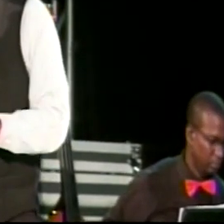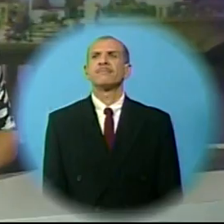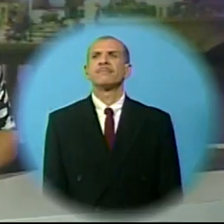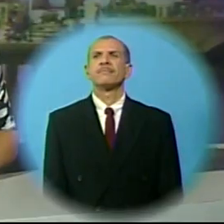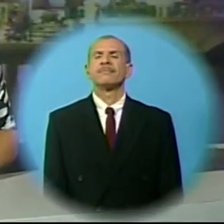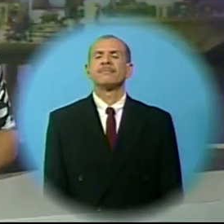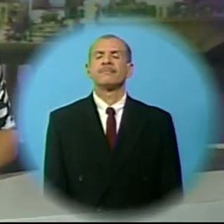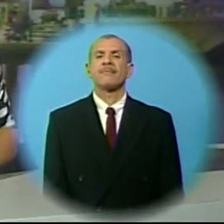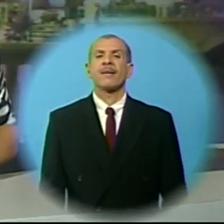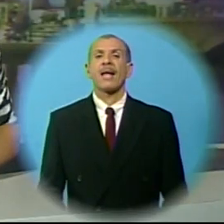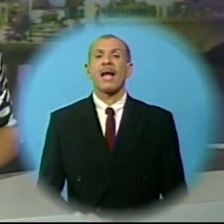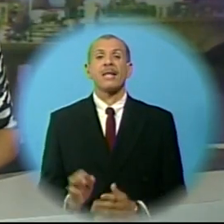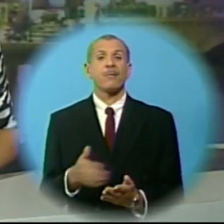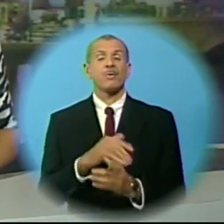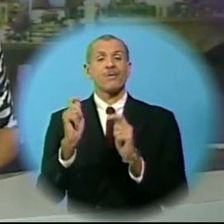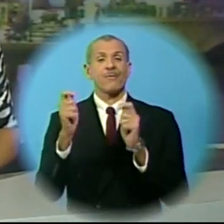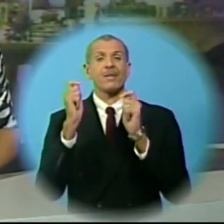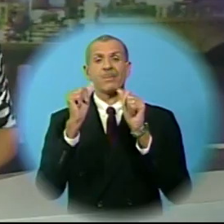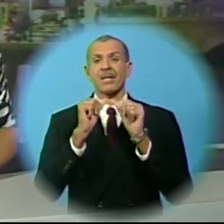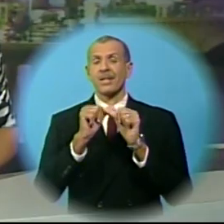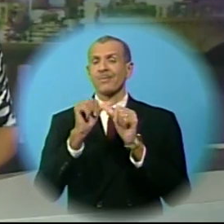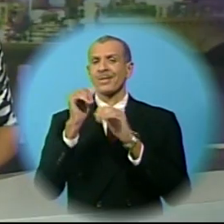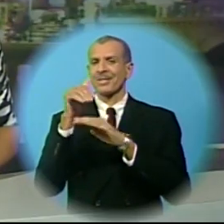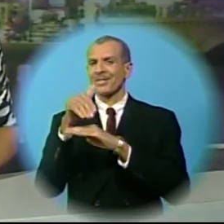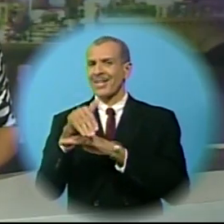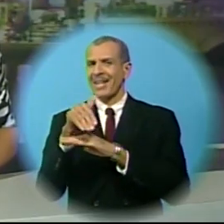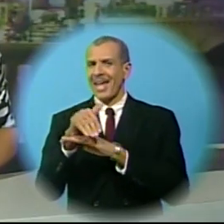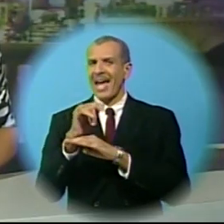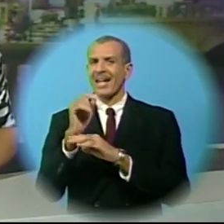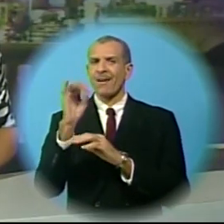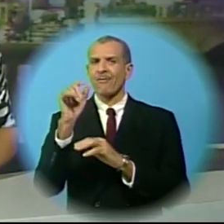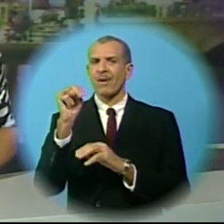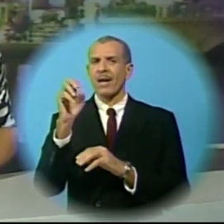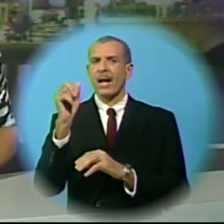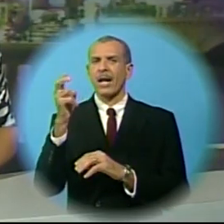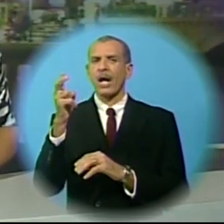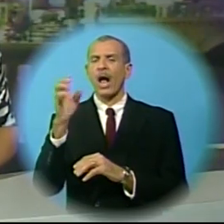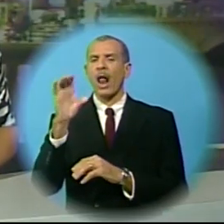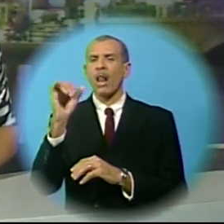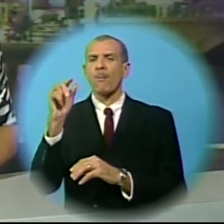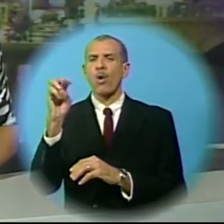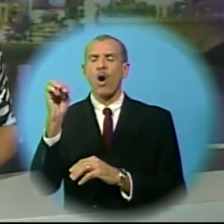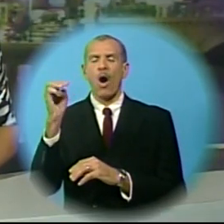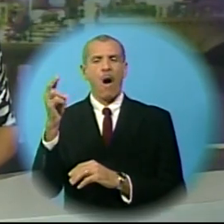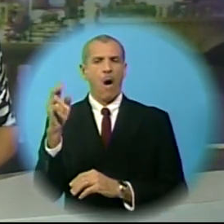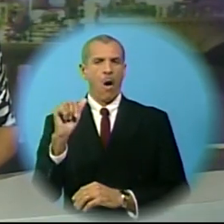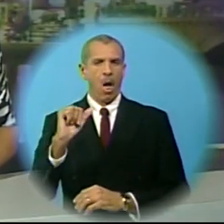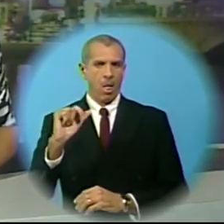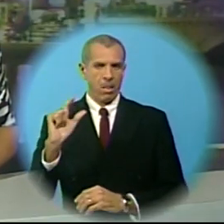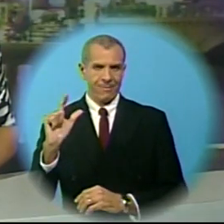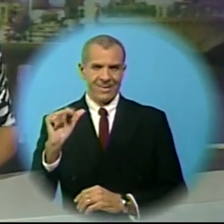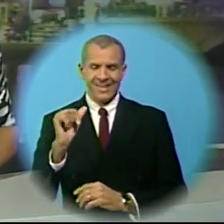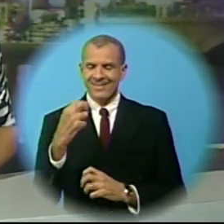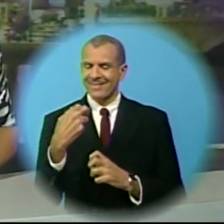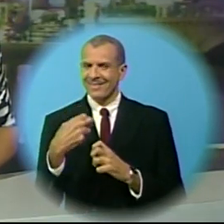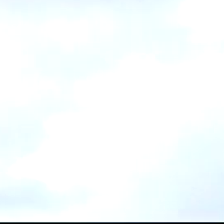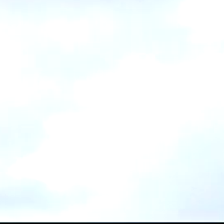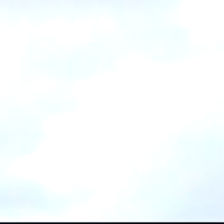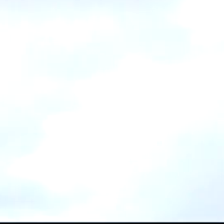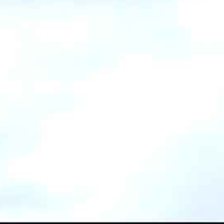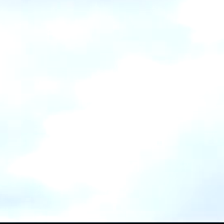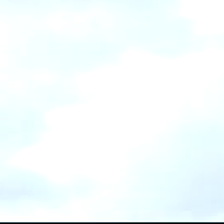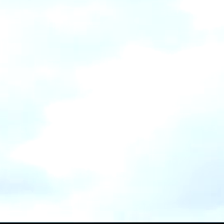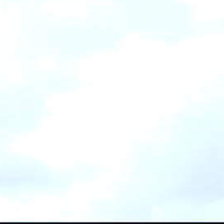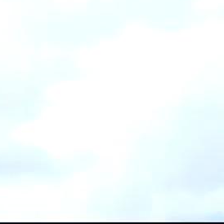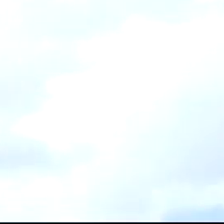deserve. And the music festival continues tonight at the Frank Collimer Hall. Well, it's hard to miss the 70-foot-high